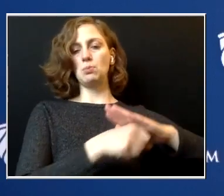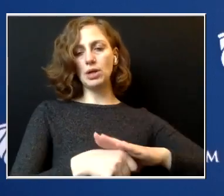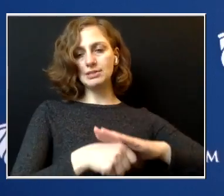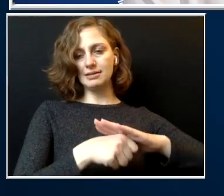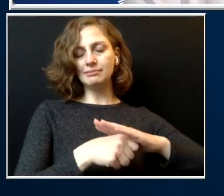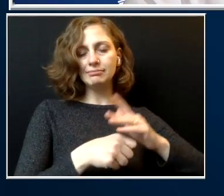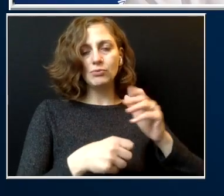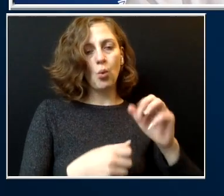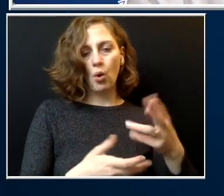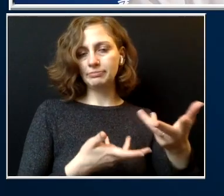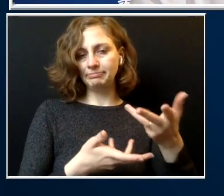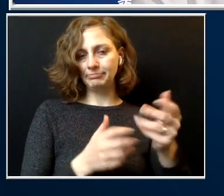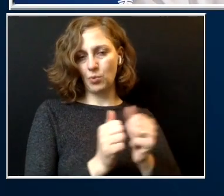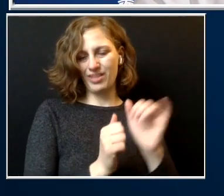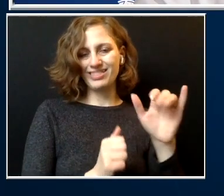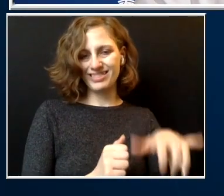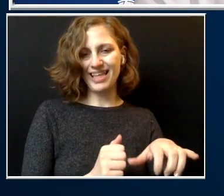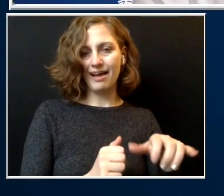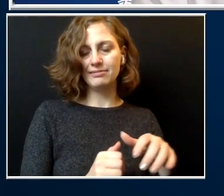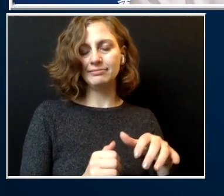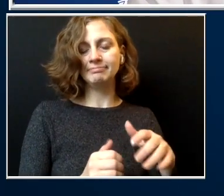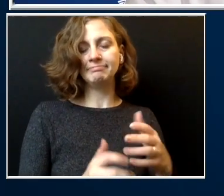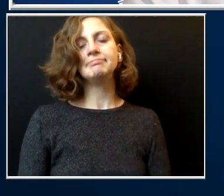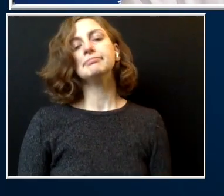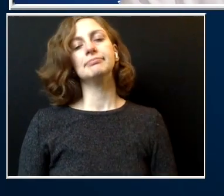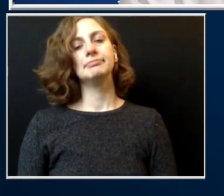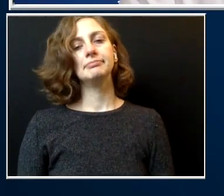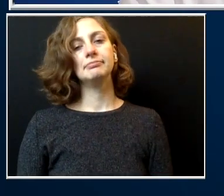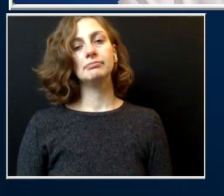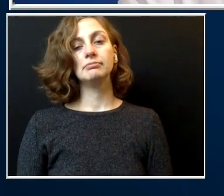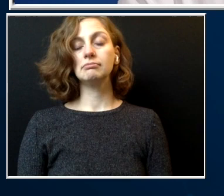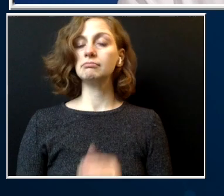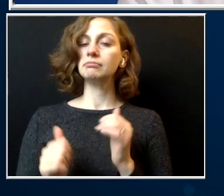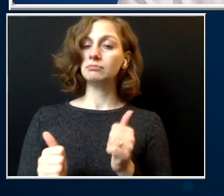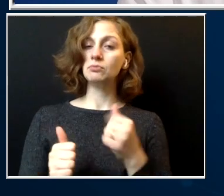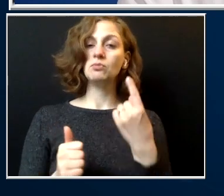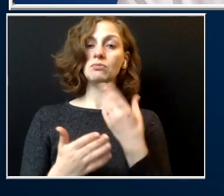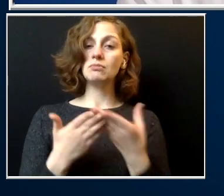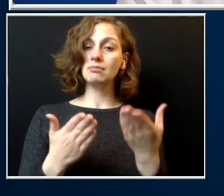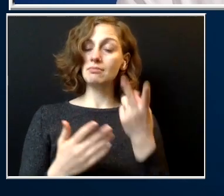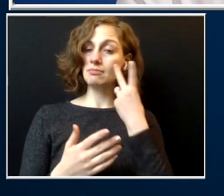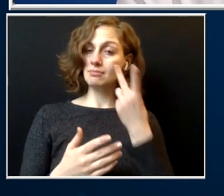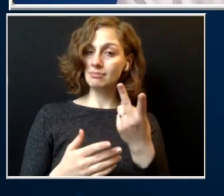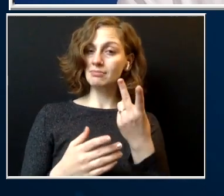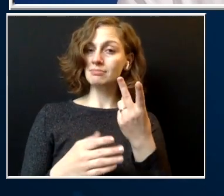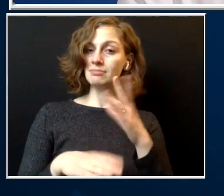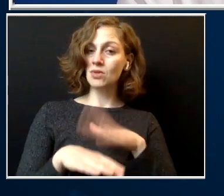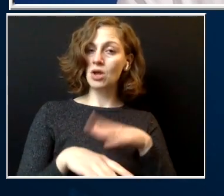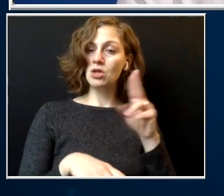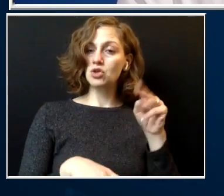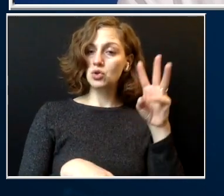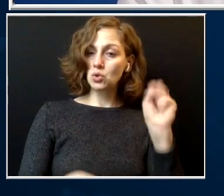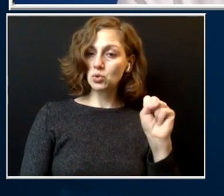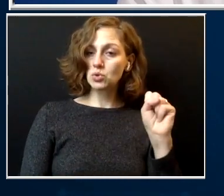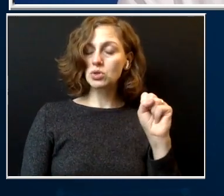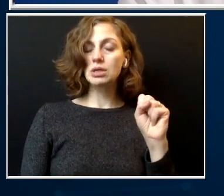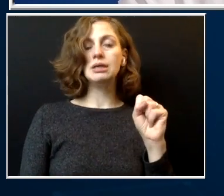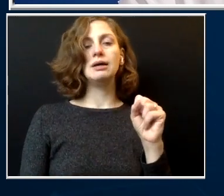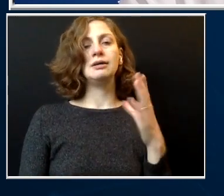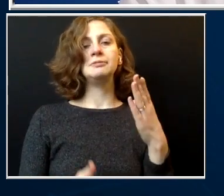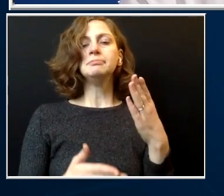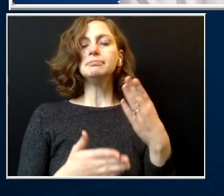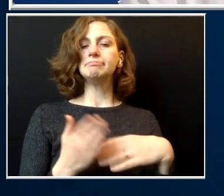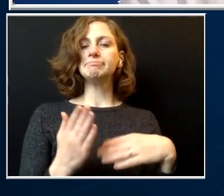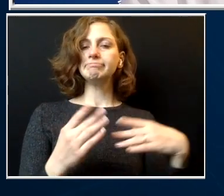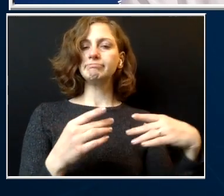state. All right, so good stuff. Hey, one thing that I saw came out of the news overnight, there was some controversy that came up about CAR